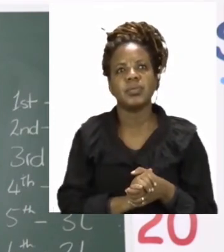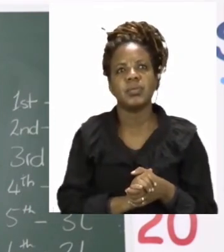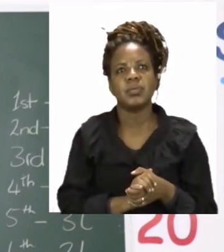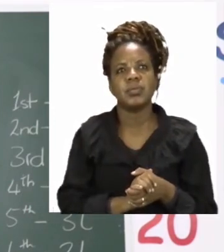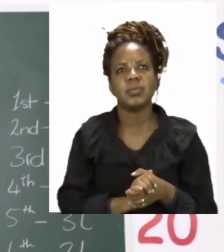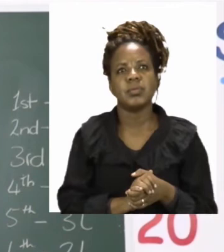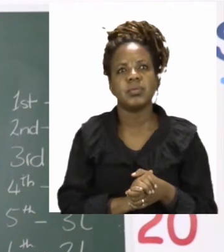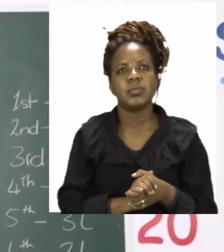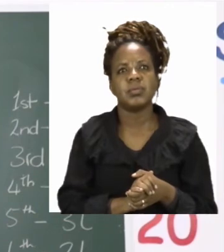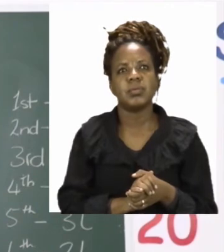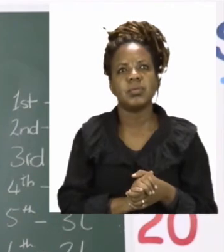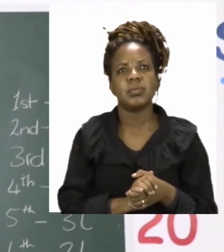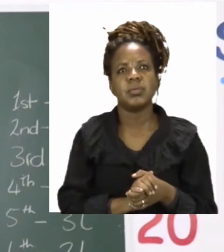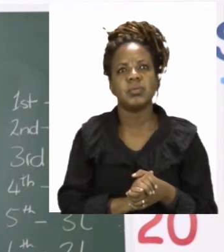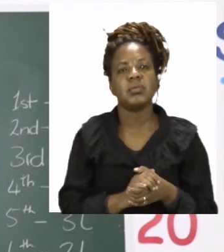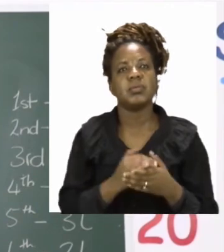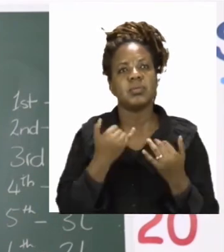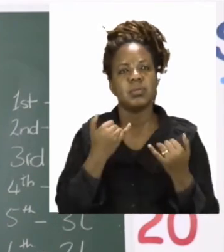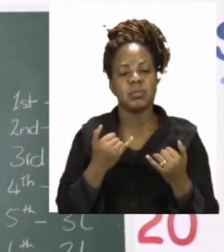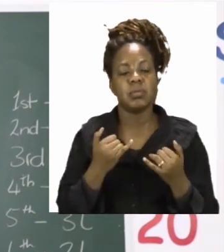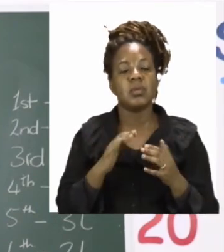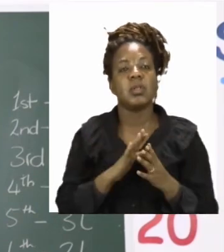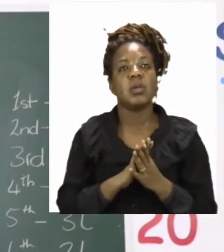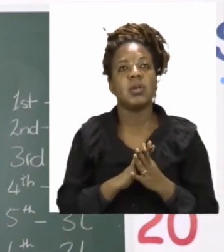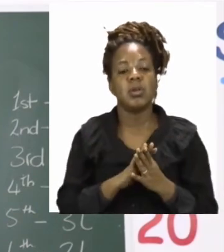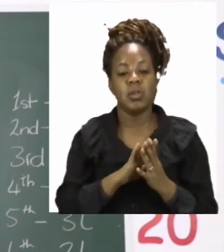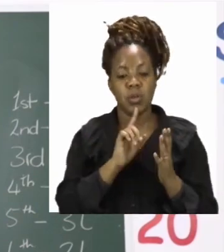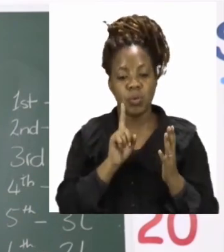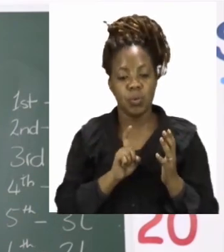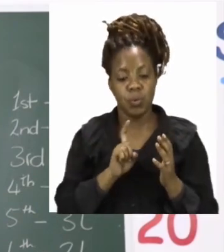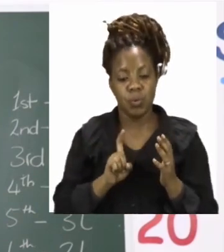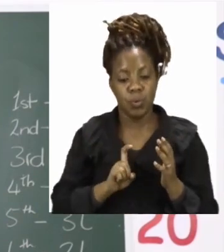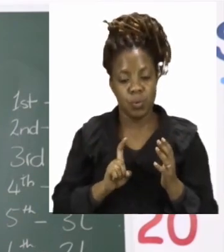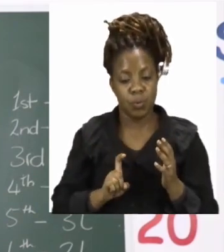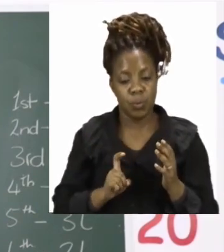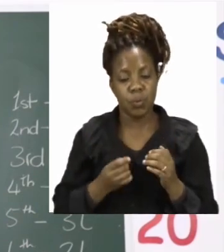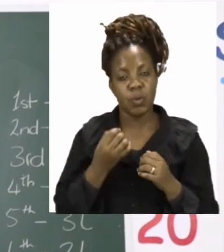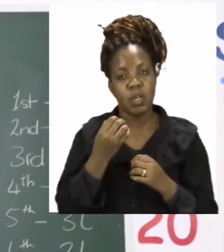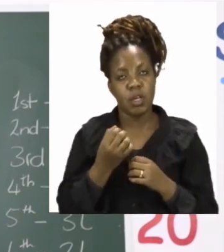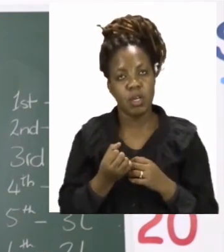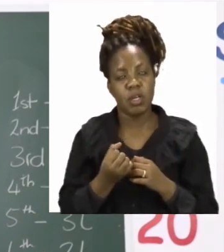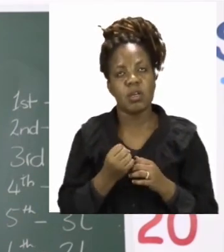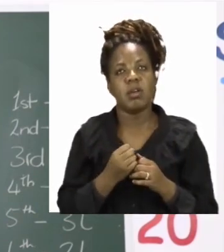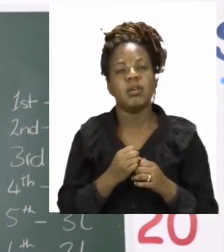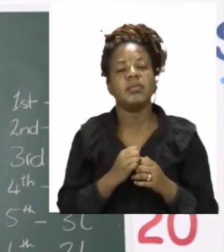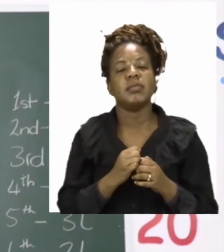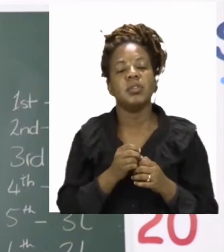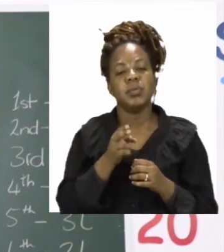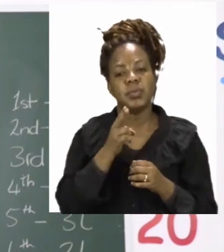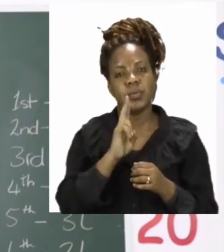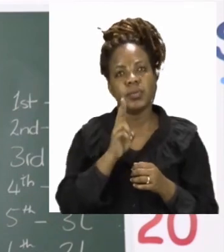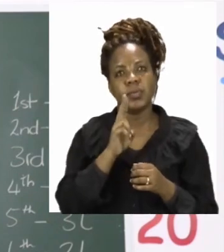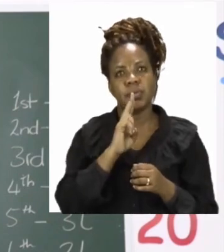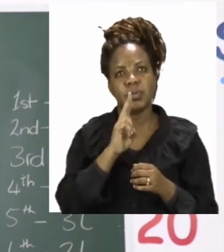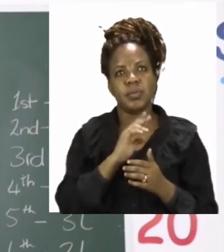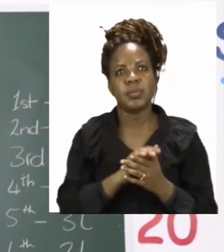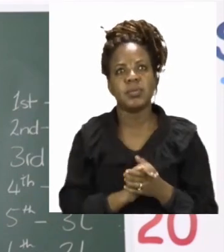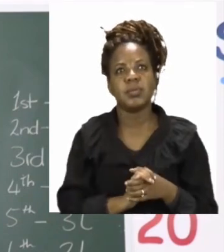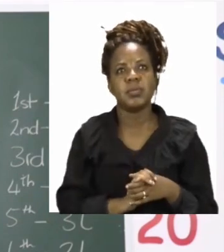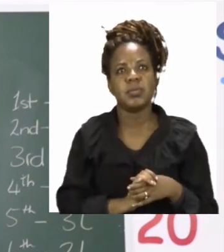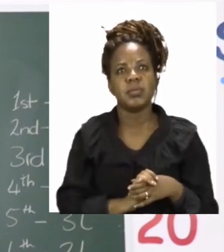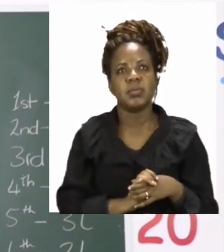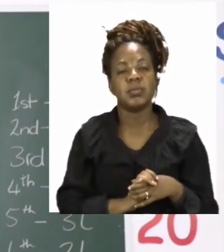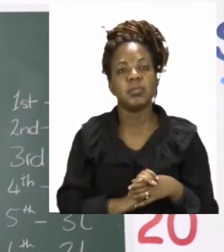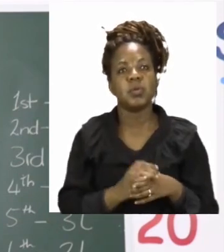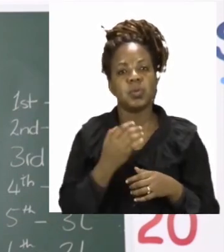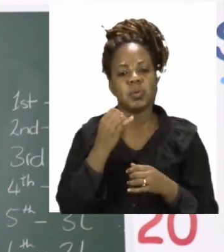your job to answer the questions according to how you colored your graph. Then the last question, question